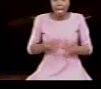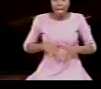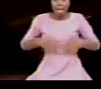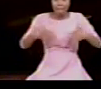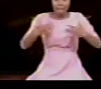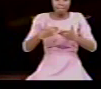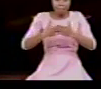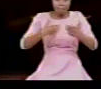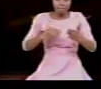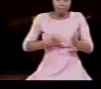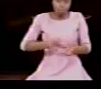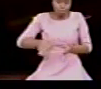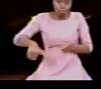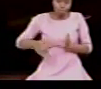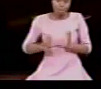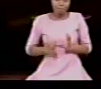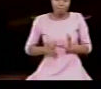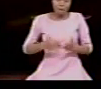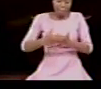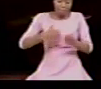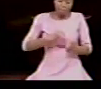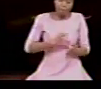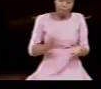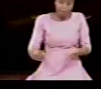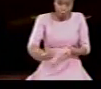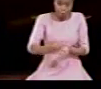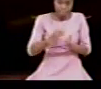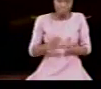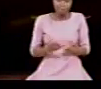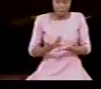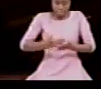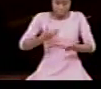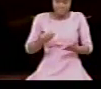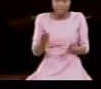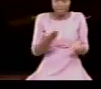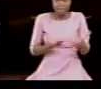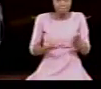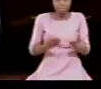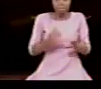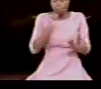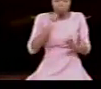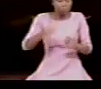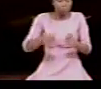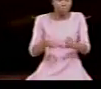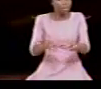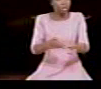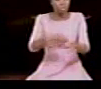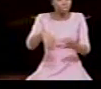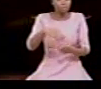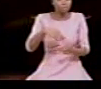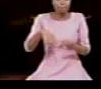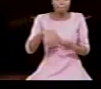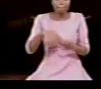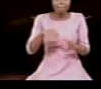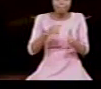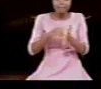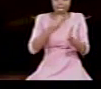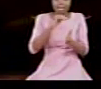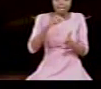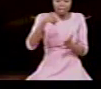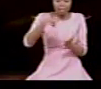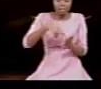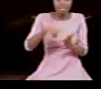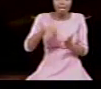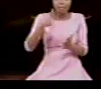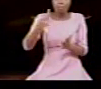sowing, before reaping, before service, not the other way around. In Psalm 101,